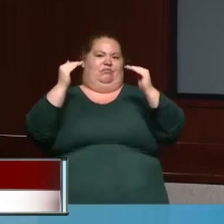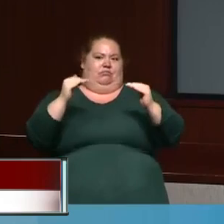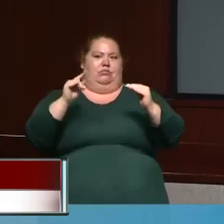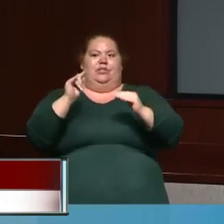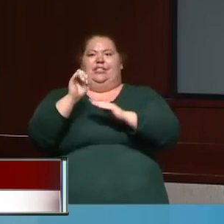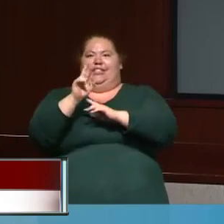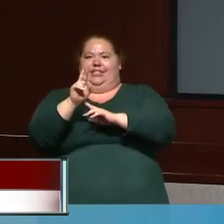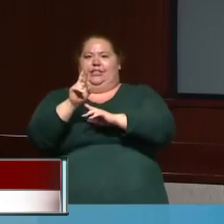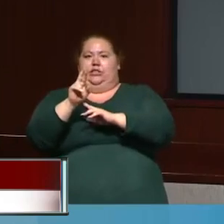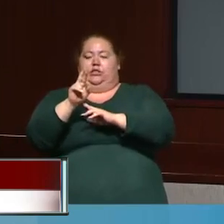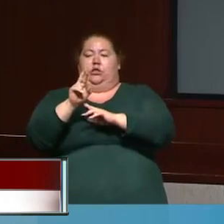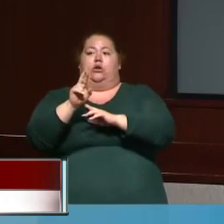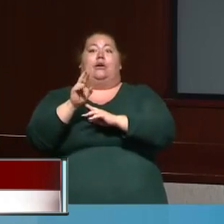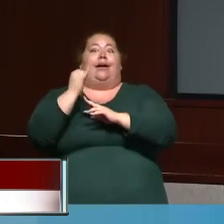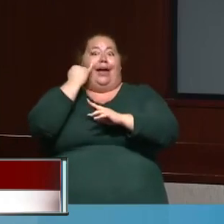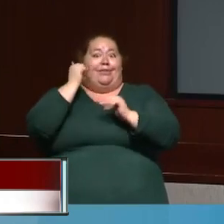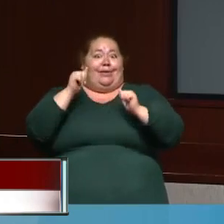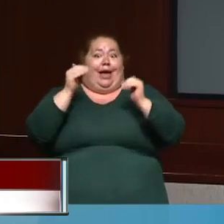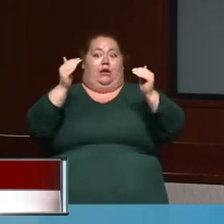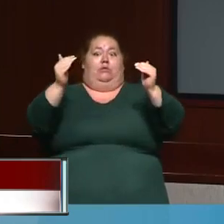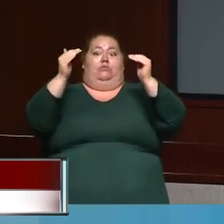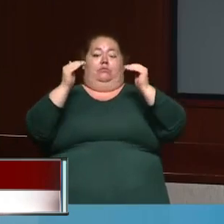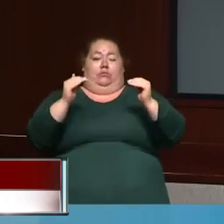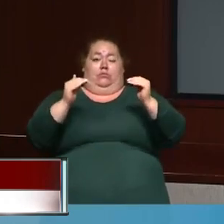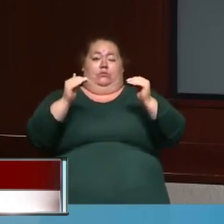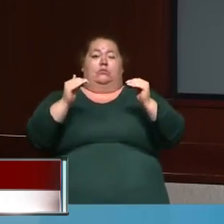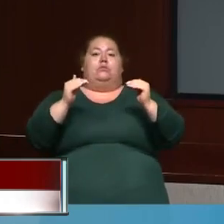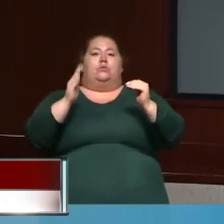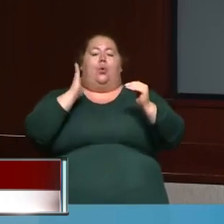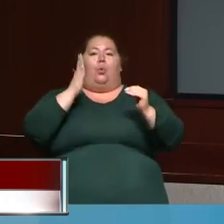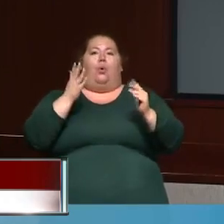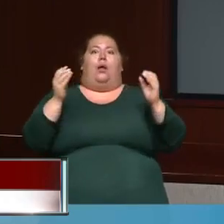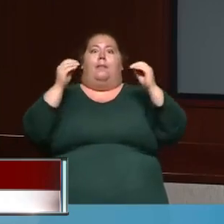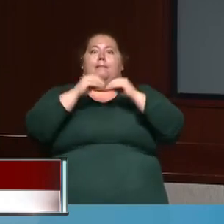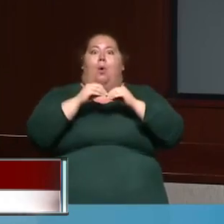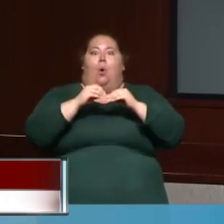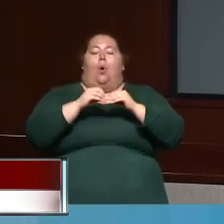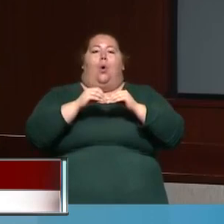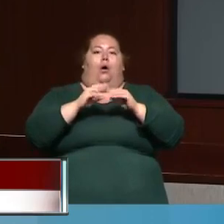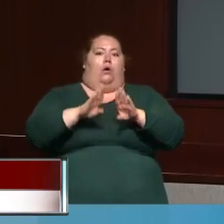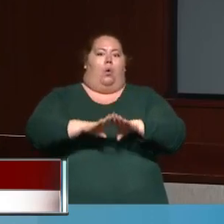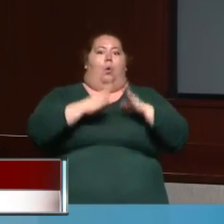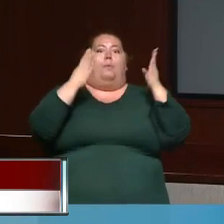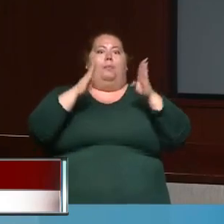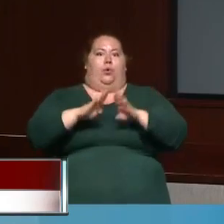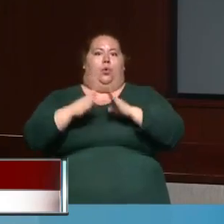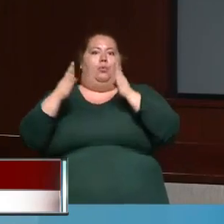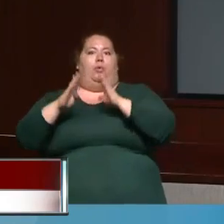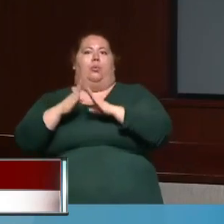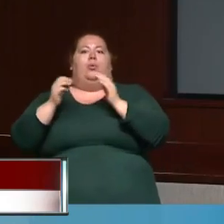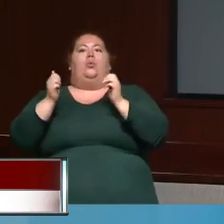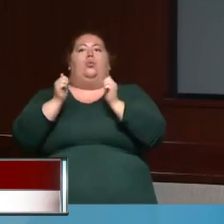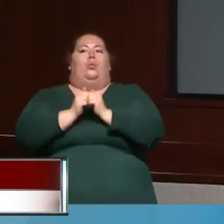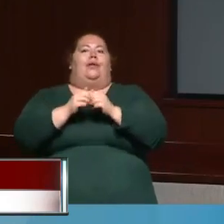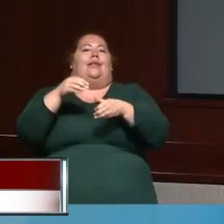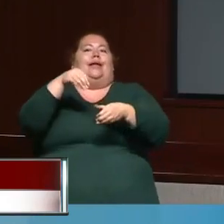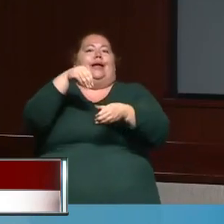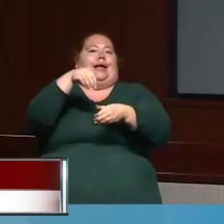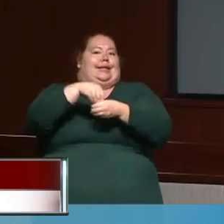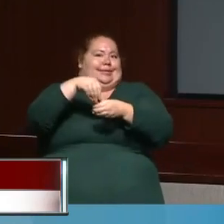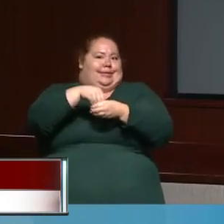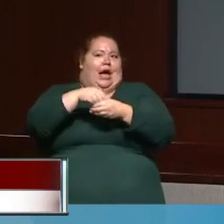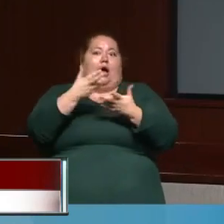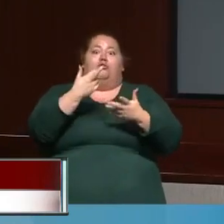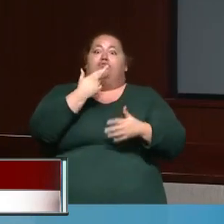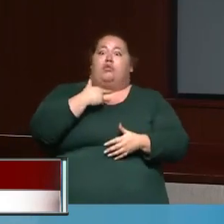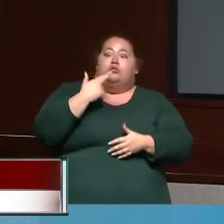and increased, however limited, reopening of indoor operations for our